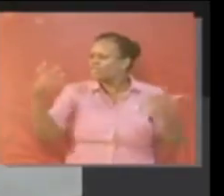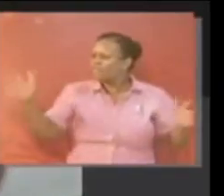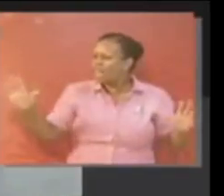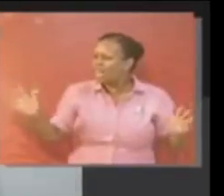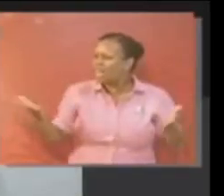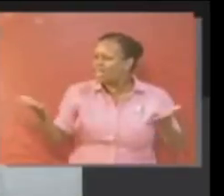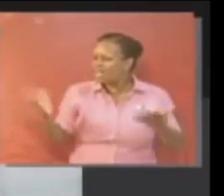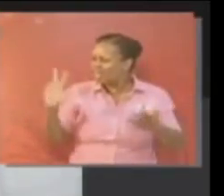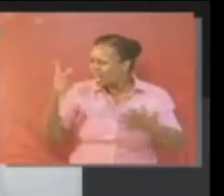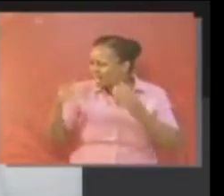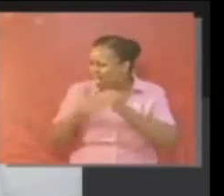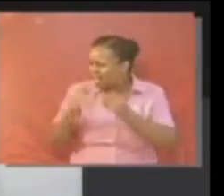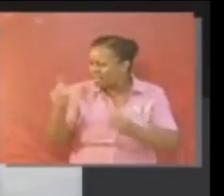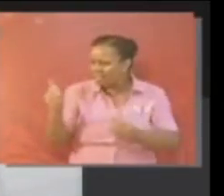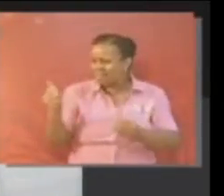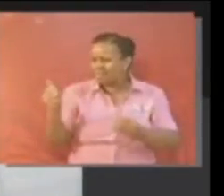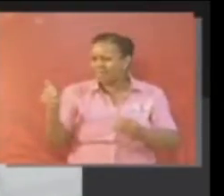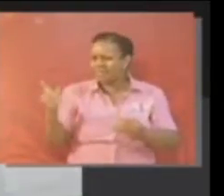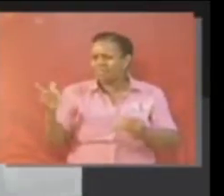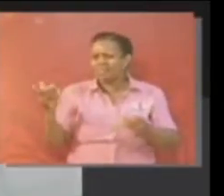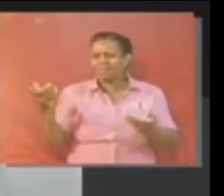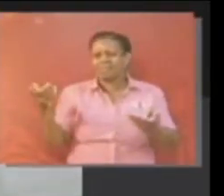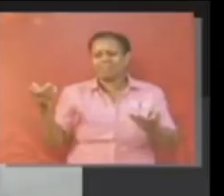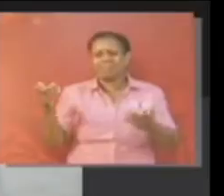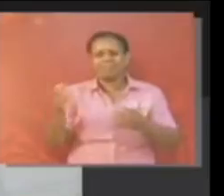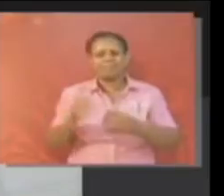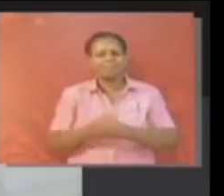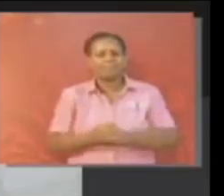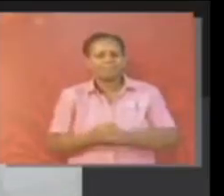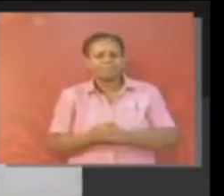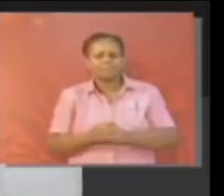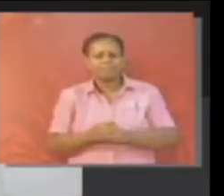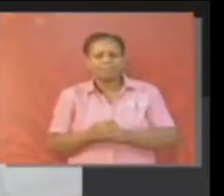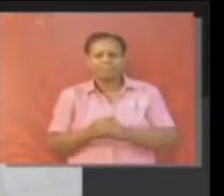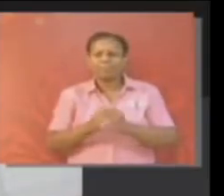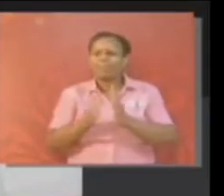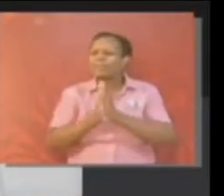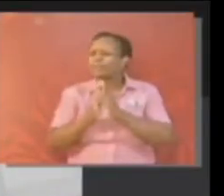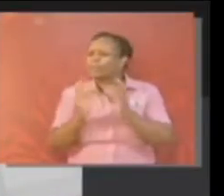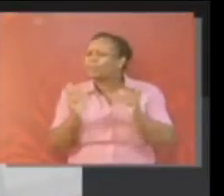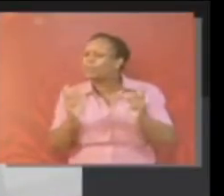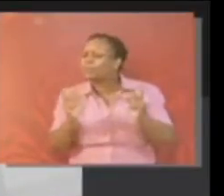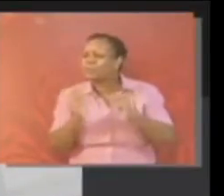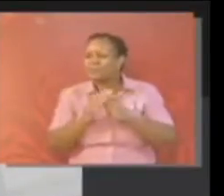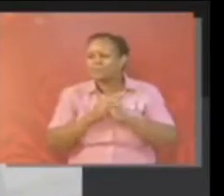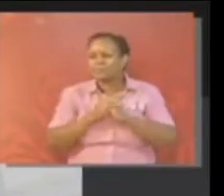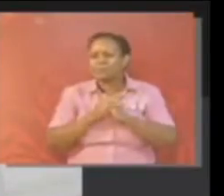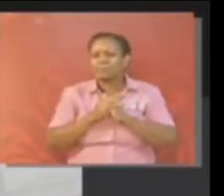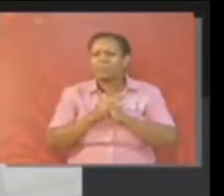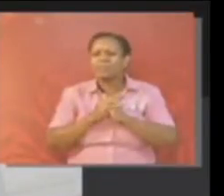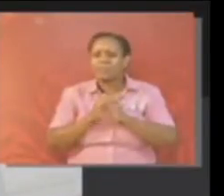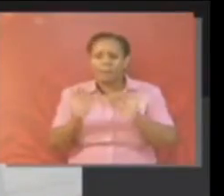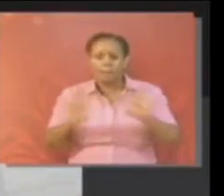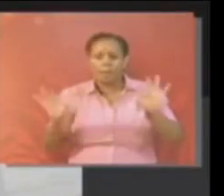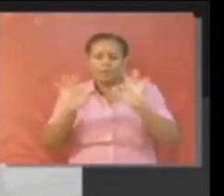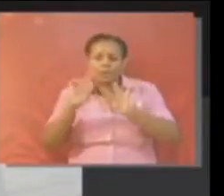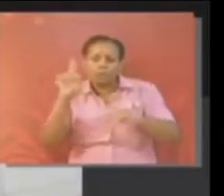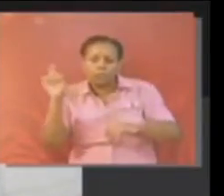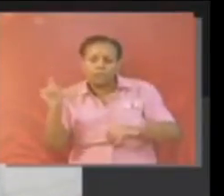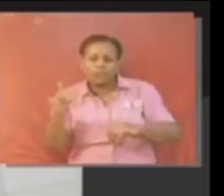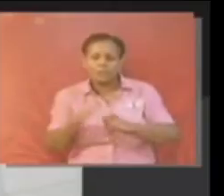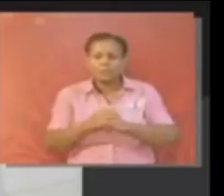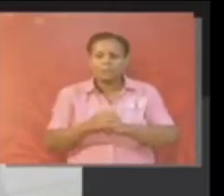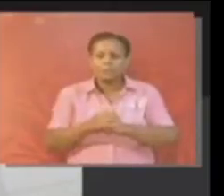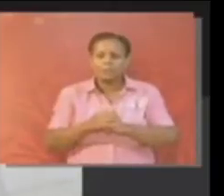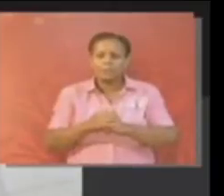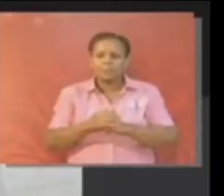for one. Go ahead. Really quickly, I think this one is really important, and I don't deal with it enough. I just